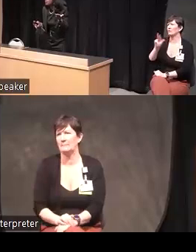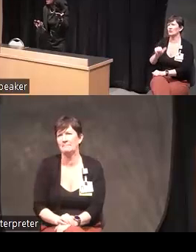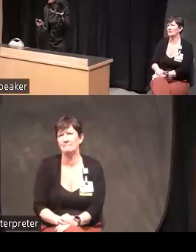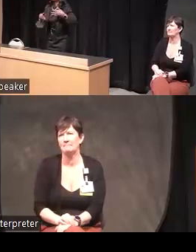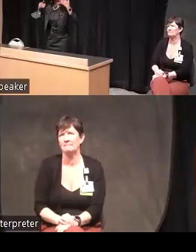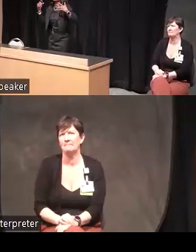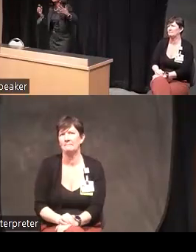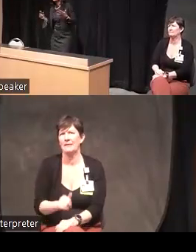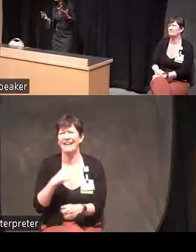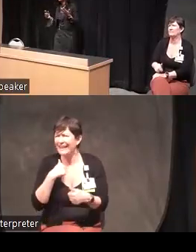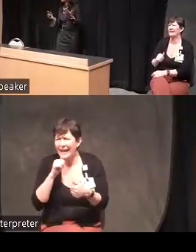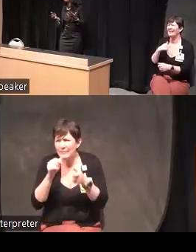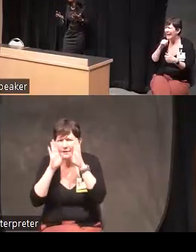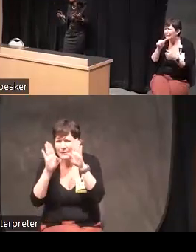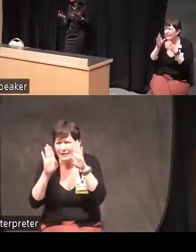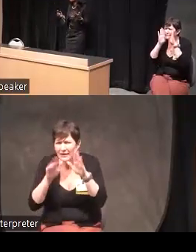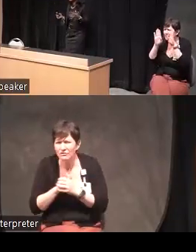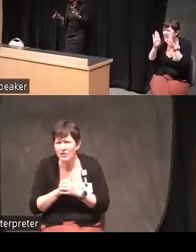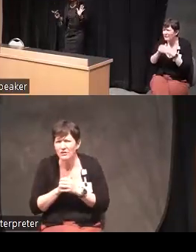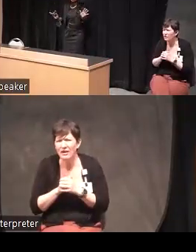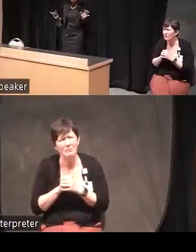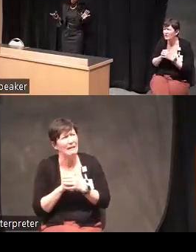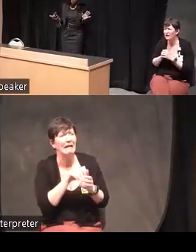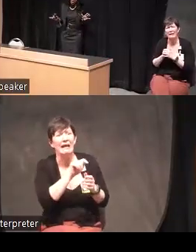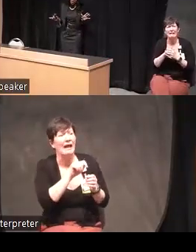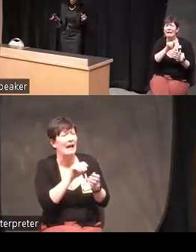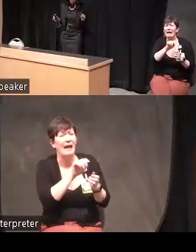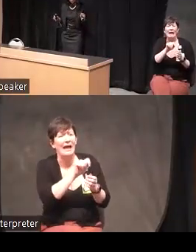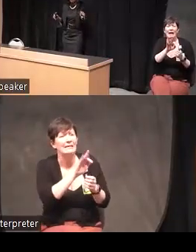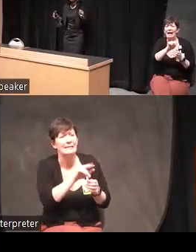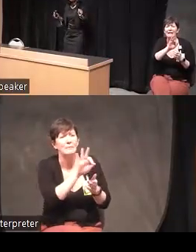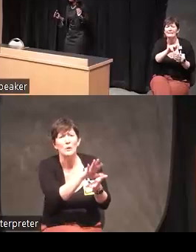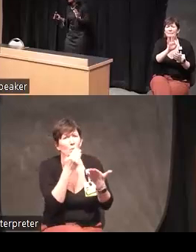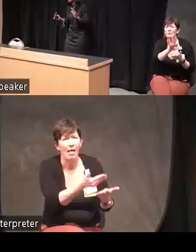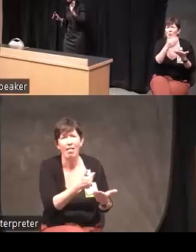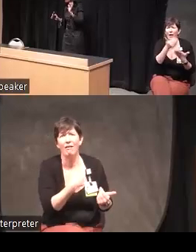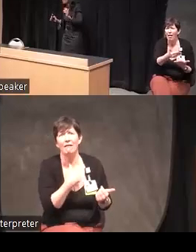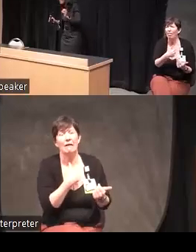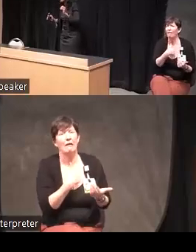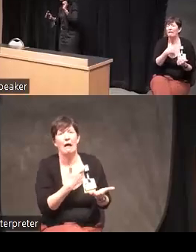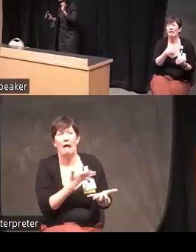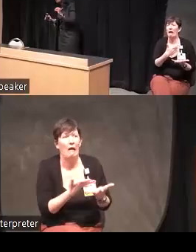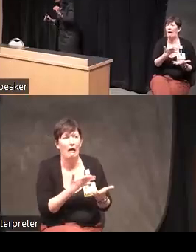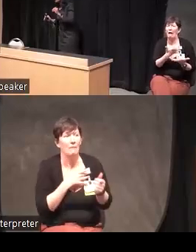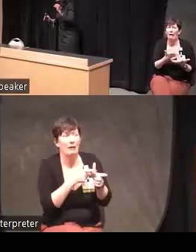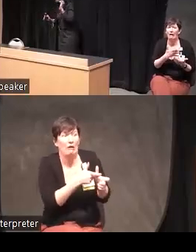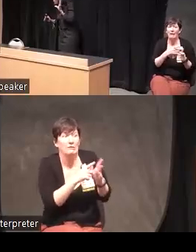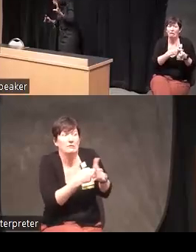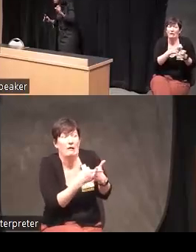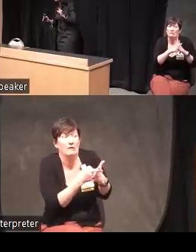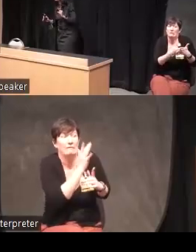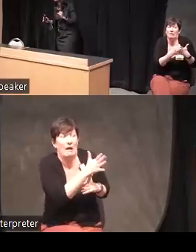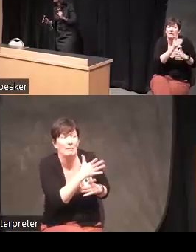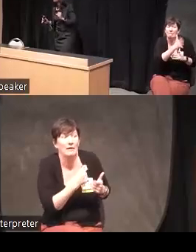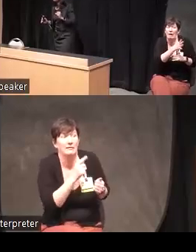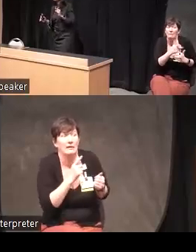to Virginia. And I'm not paying attention at that point. So I said, I'll tip you really well. I'm sorry, but my run starts in like 5